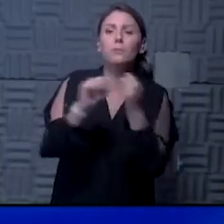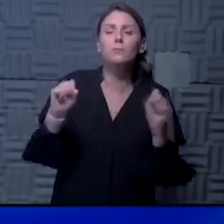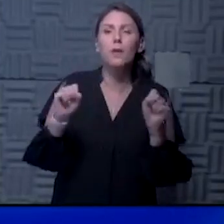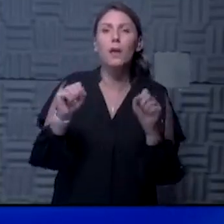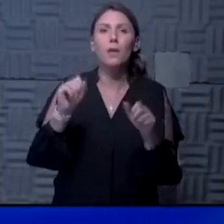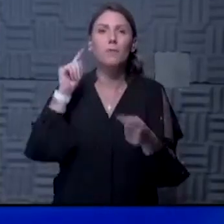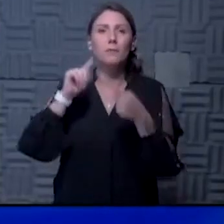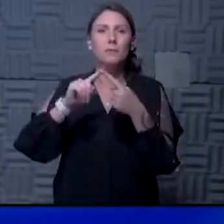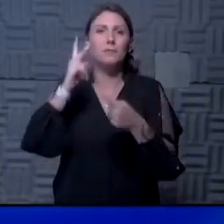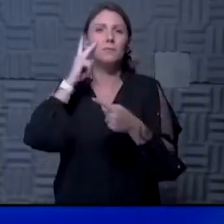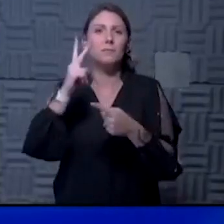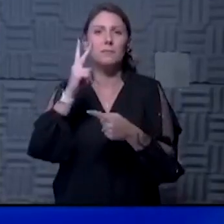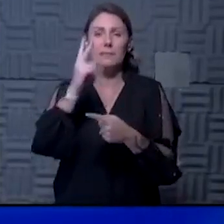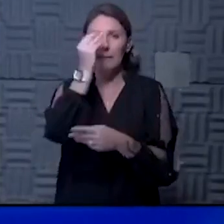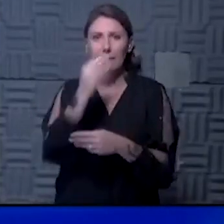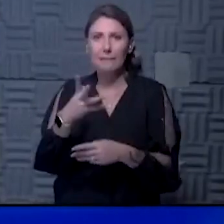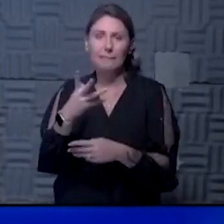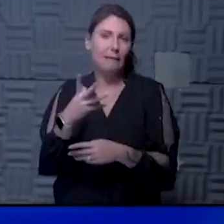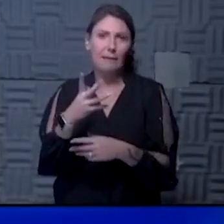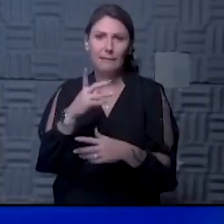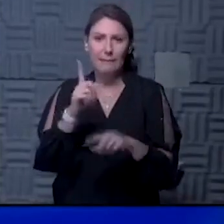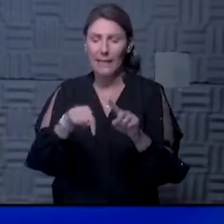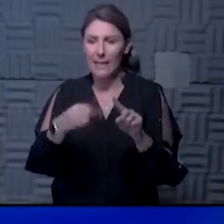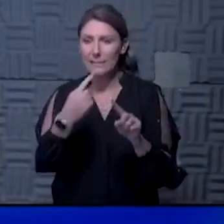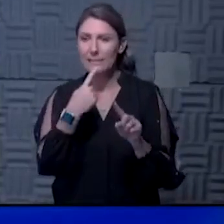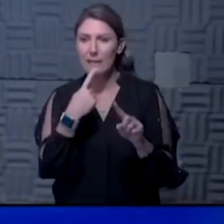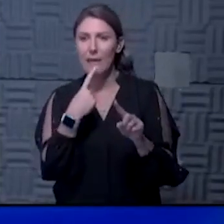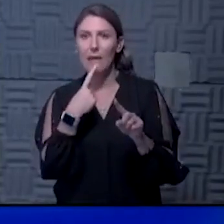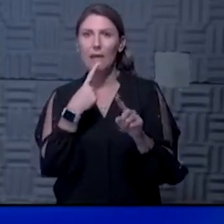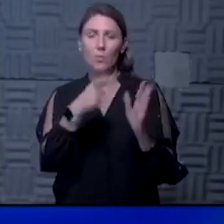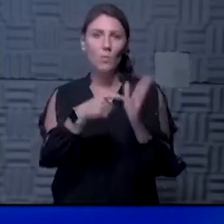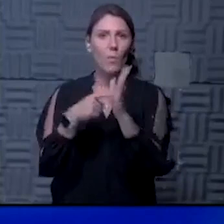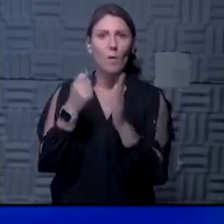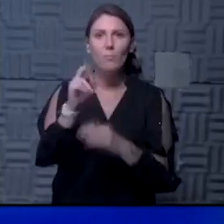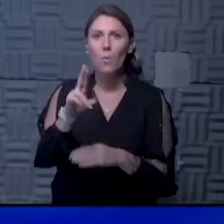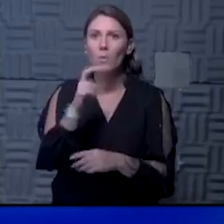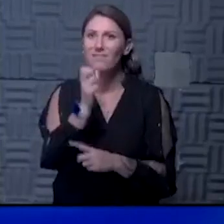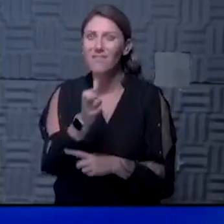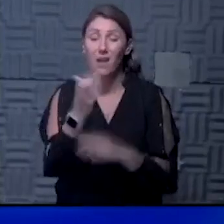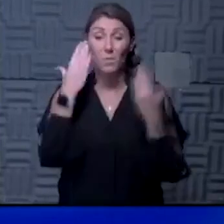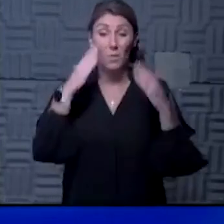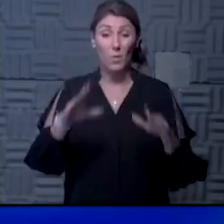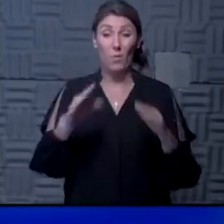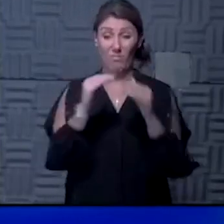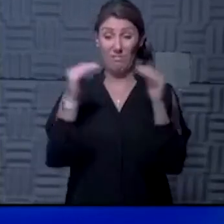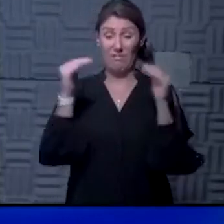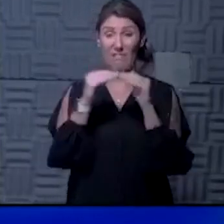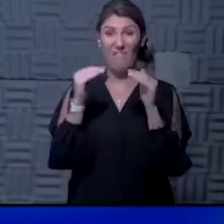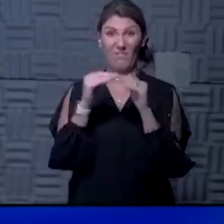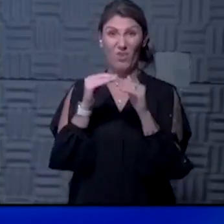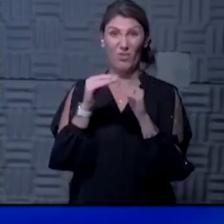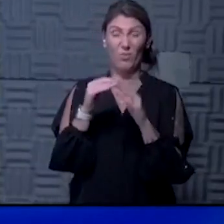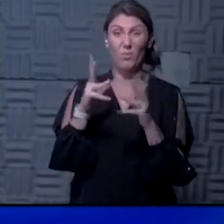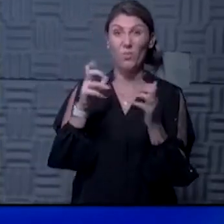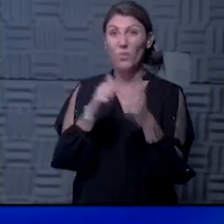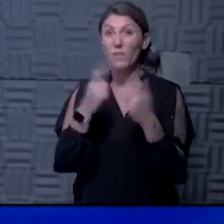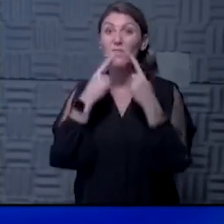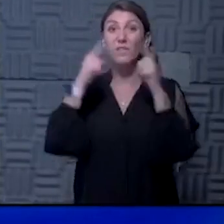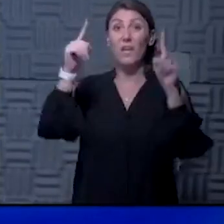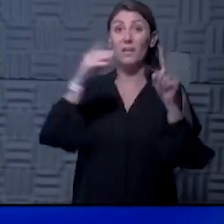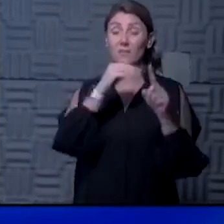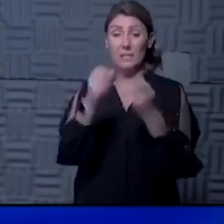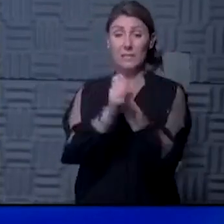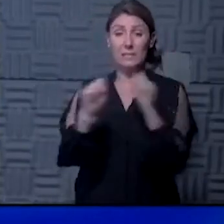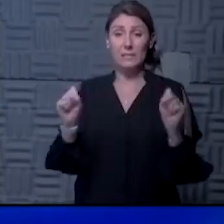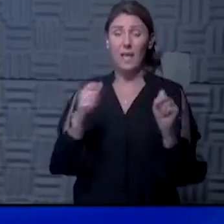the data, I don't think we're going to be able to say whether or not it's going to be a requirement. We don't know its level of effectiveness yet. We don't know the safety. I